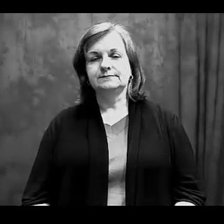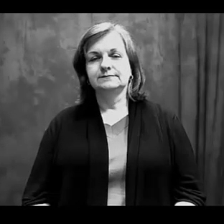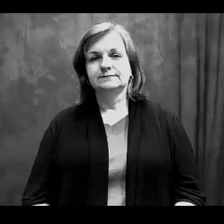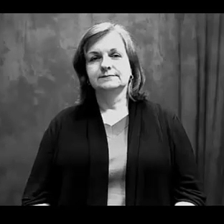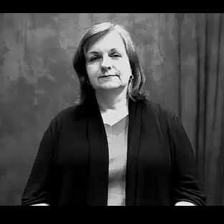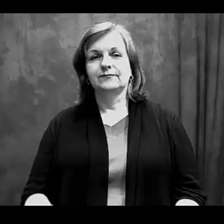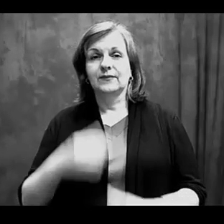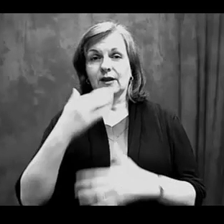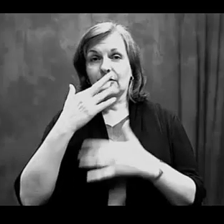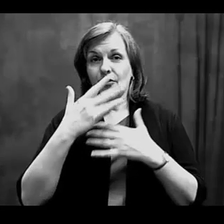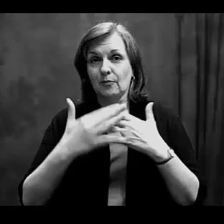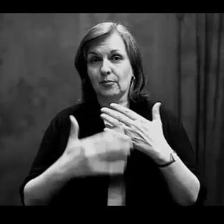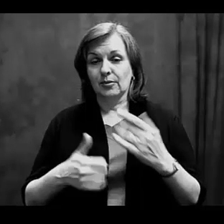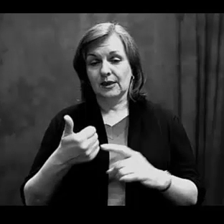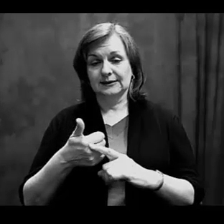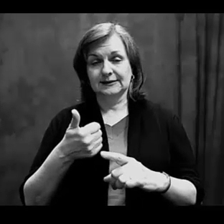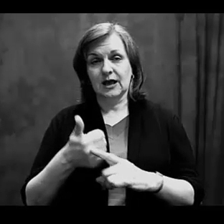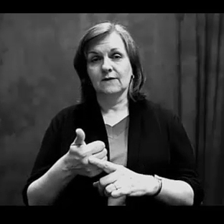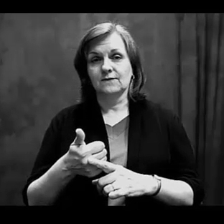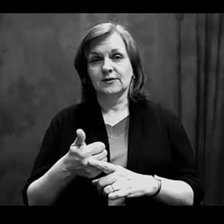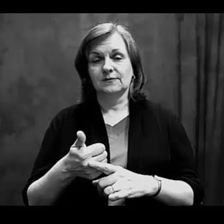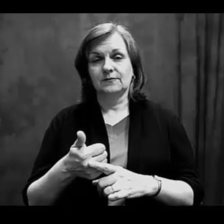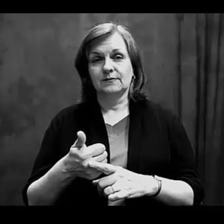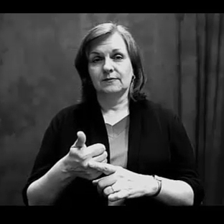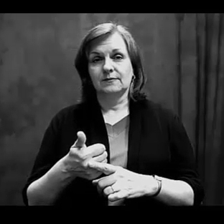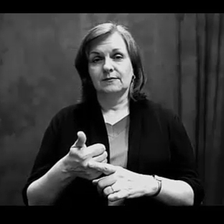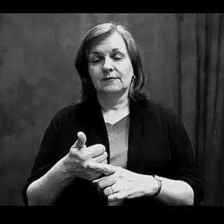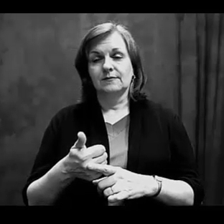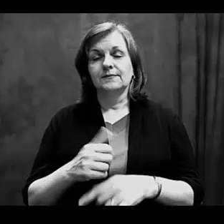single day. The blood itself